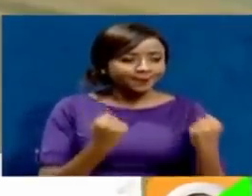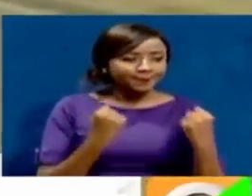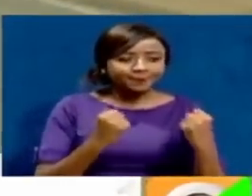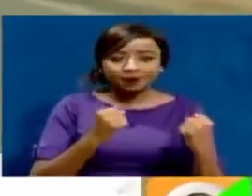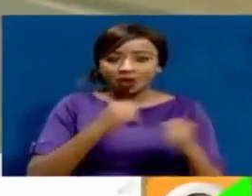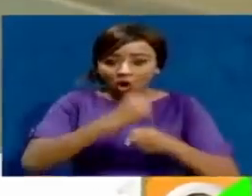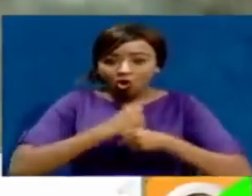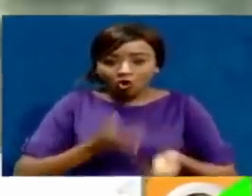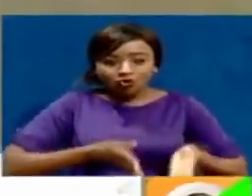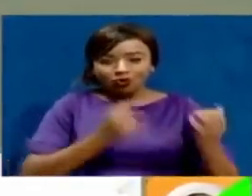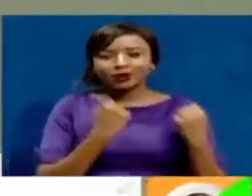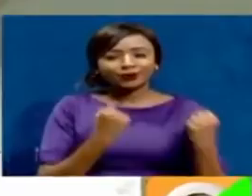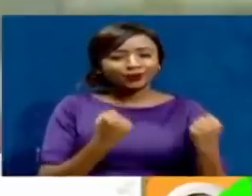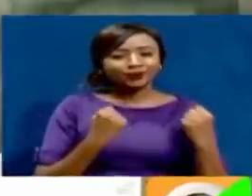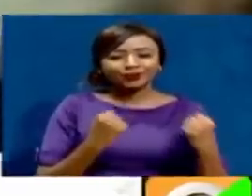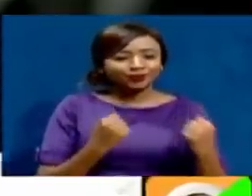Ngong Road,